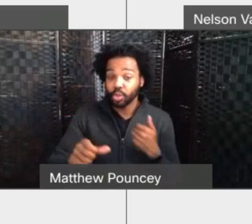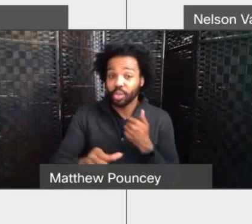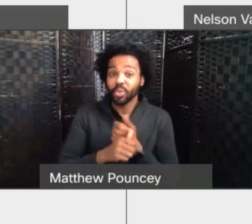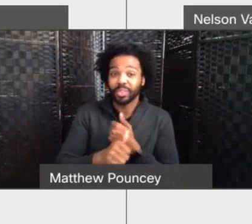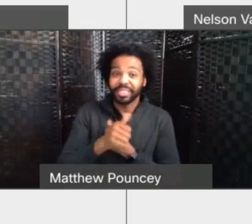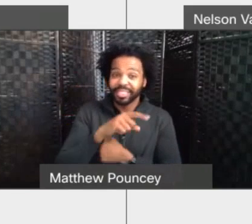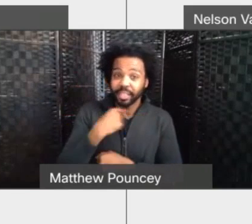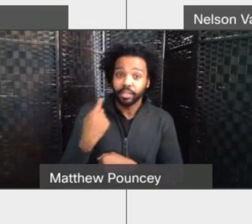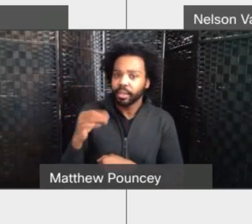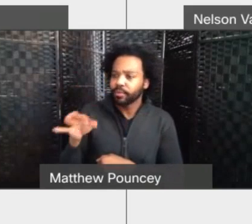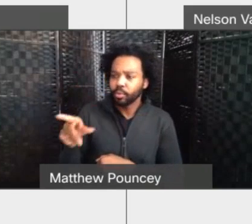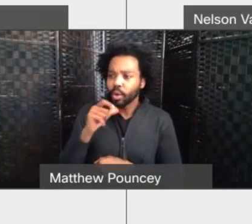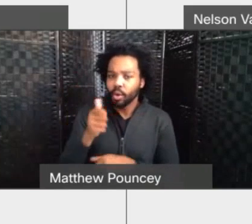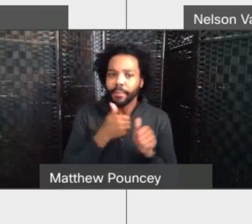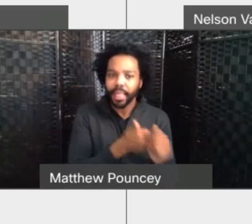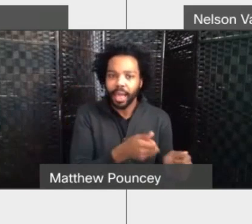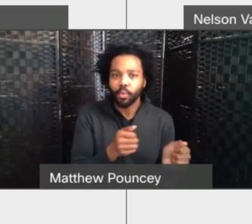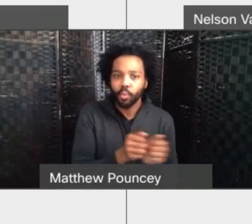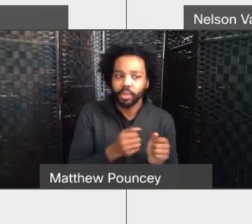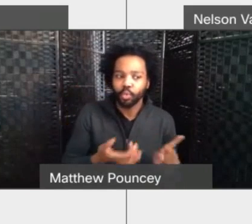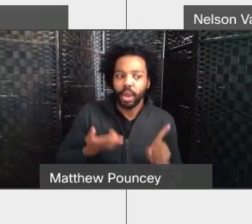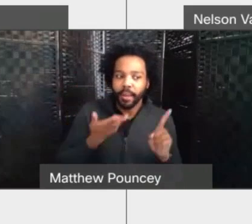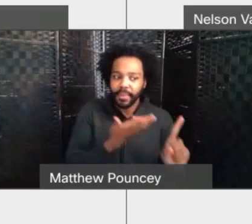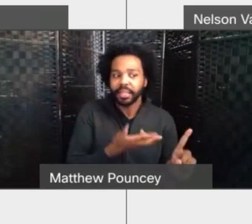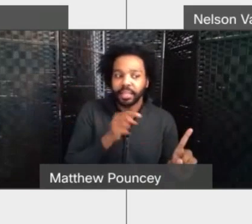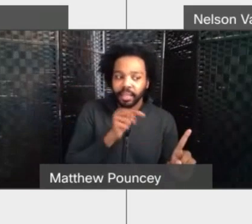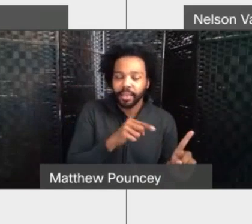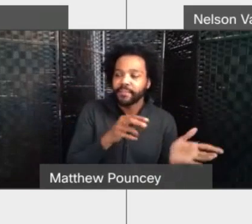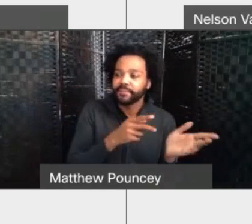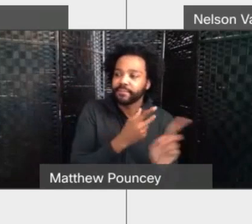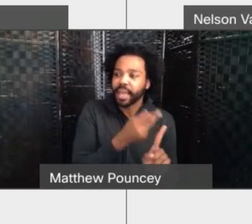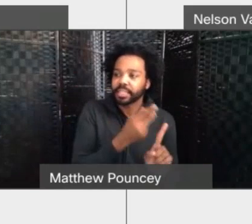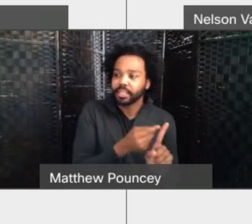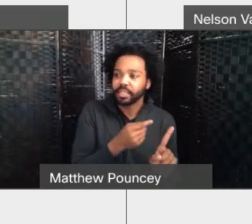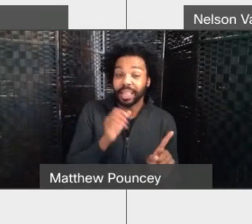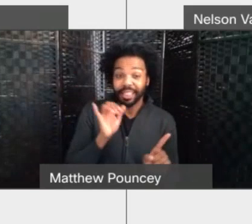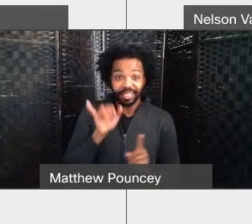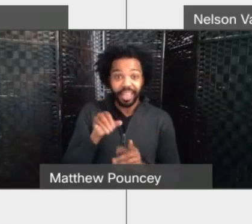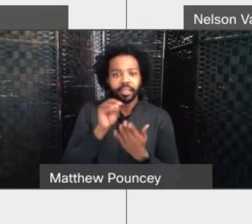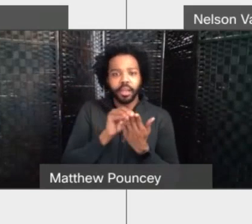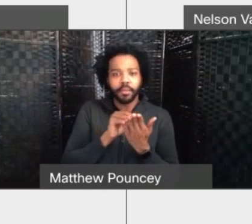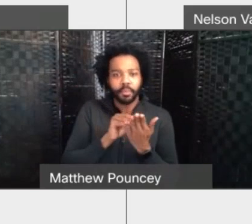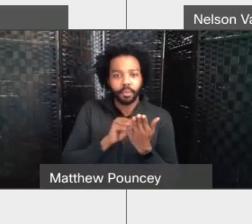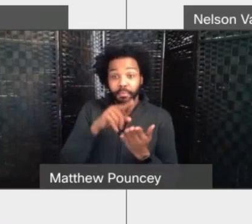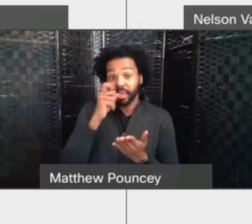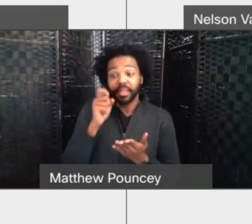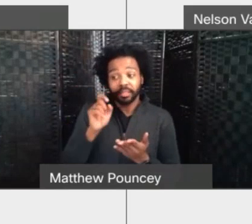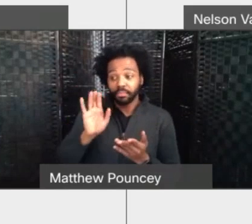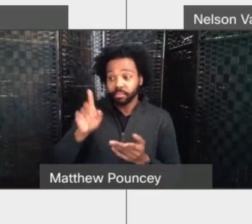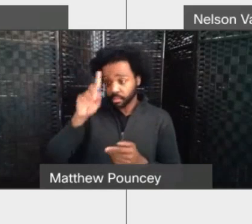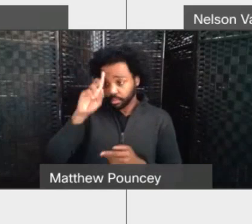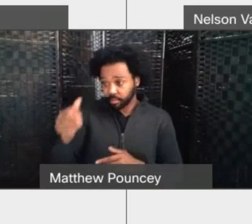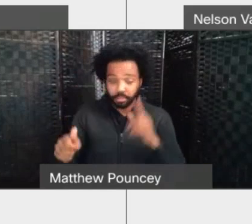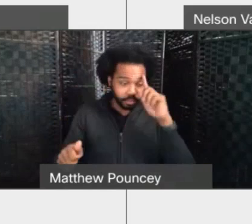recommended vaccine. And then that's documented because, as I said, people have choice, but we have to be certain that they are making an